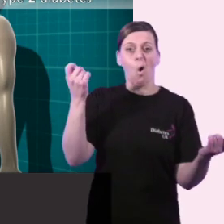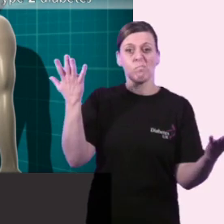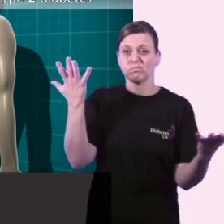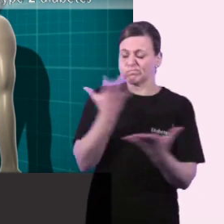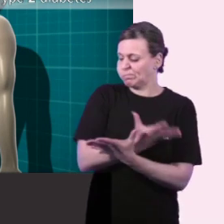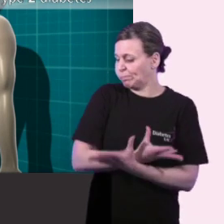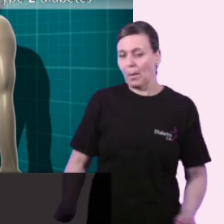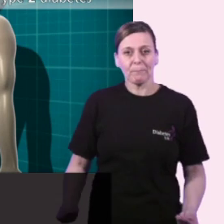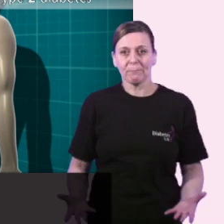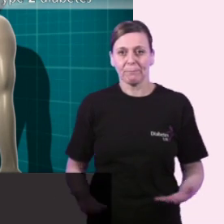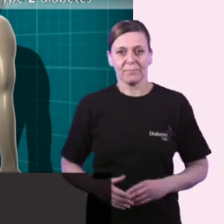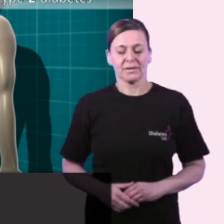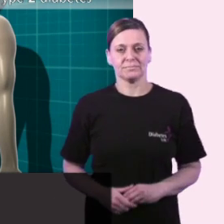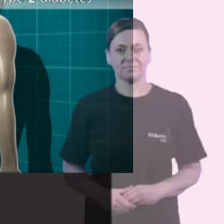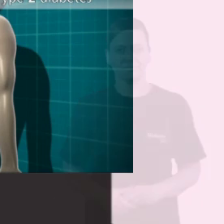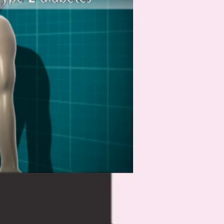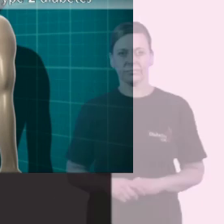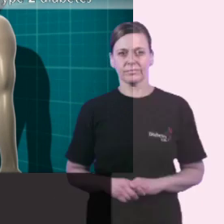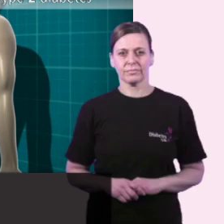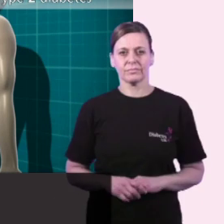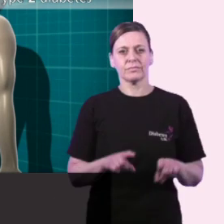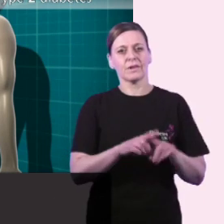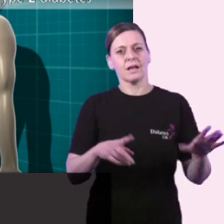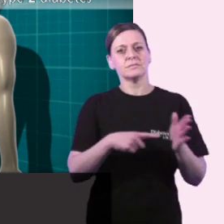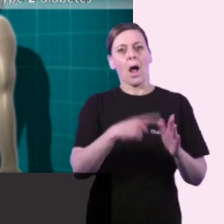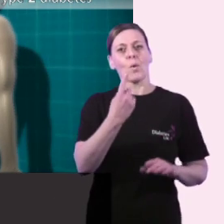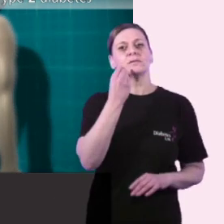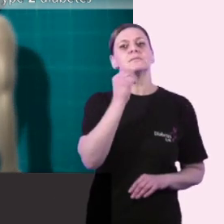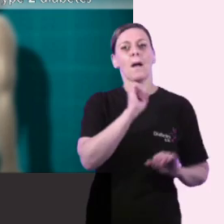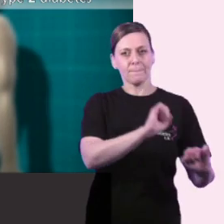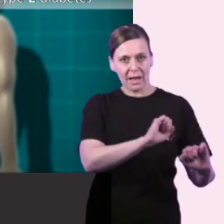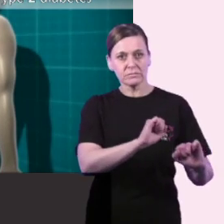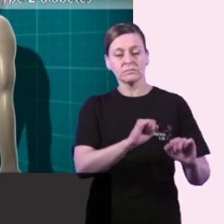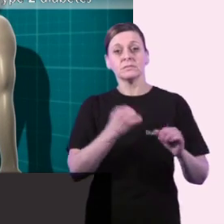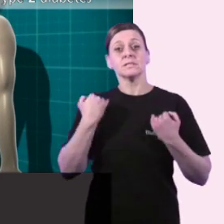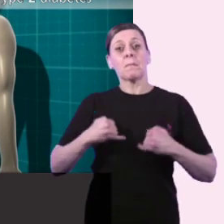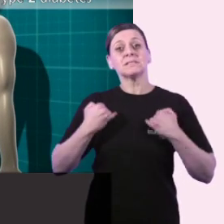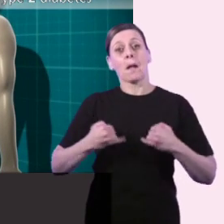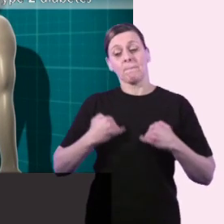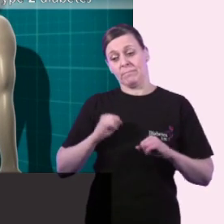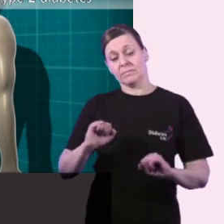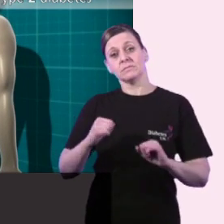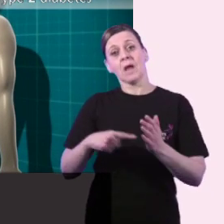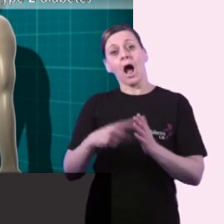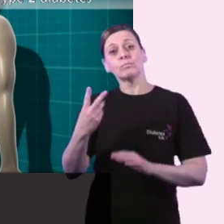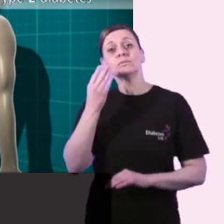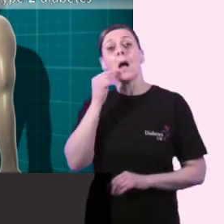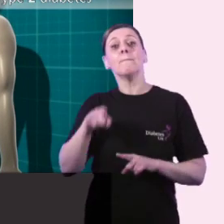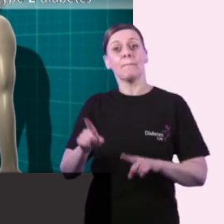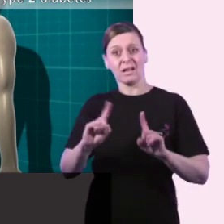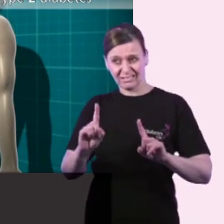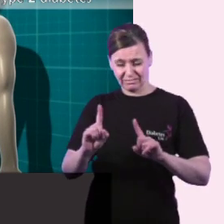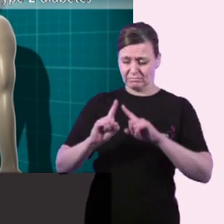thrush or genital itching, slow healing of wounds, blurred vision, tiredness and weight loss in some people.